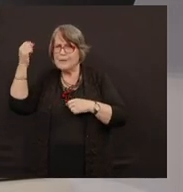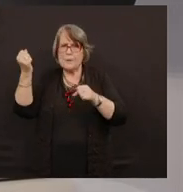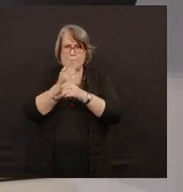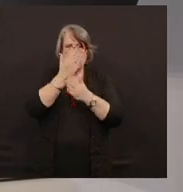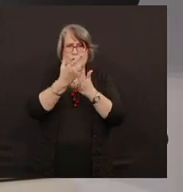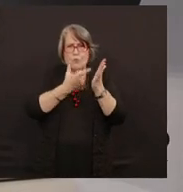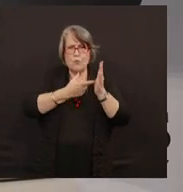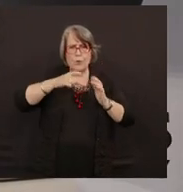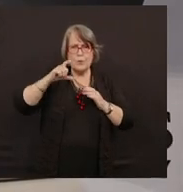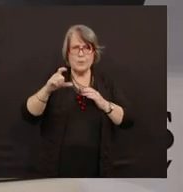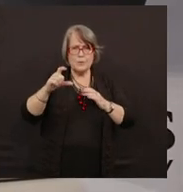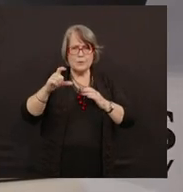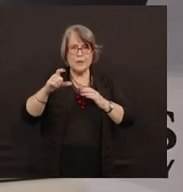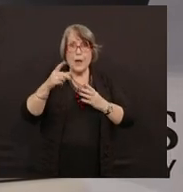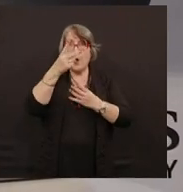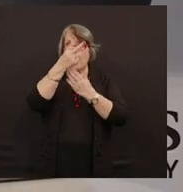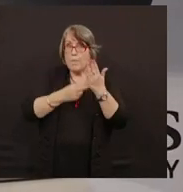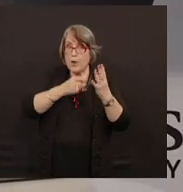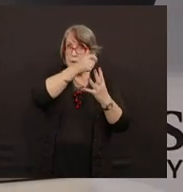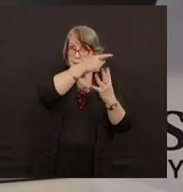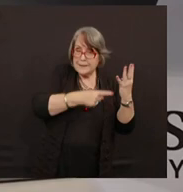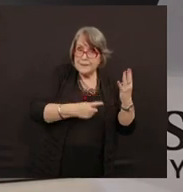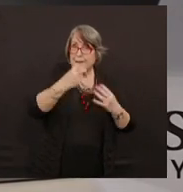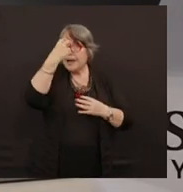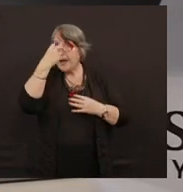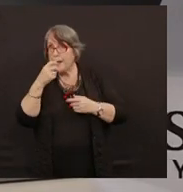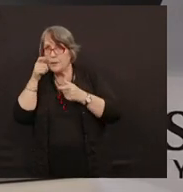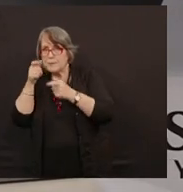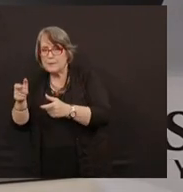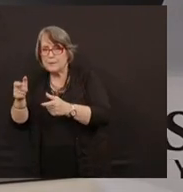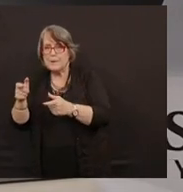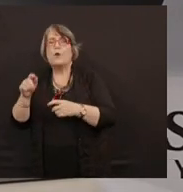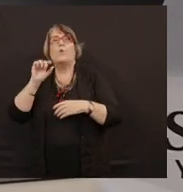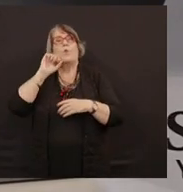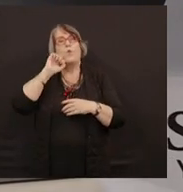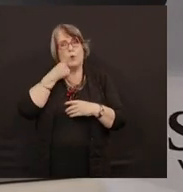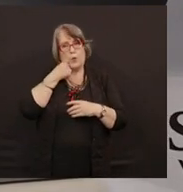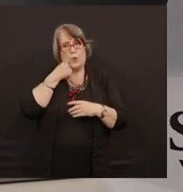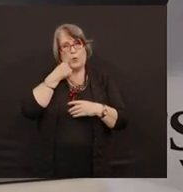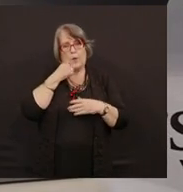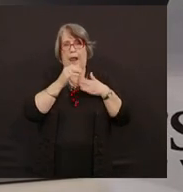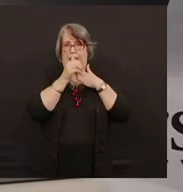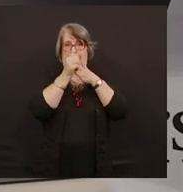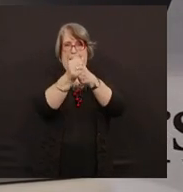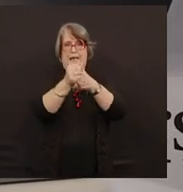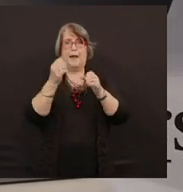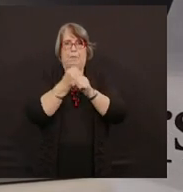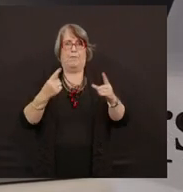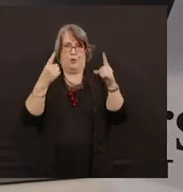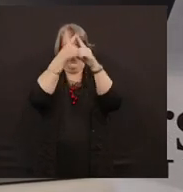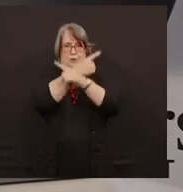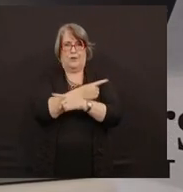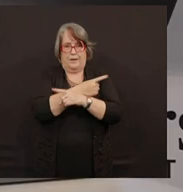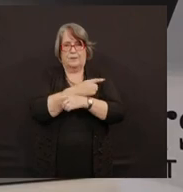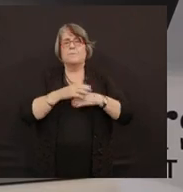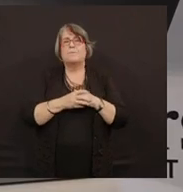Royal Commissions, both in disability and aged care, will lead that sea change, will lead